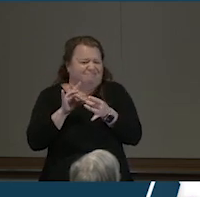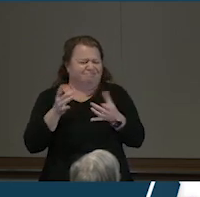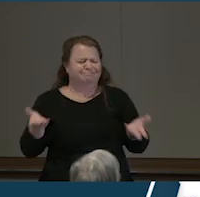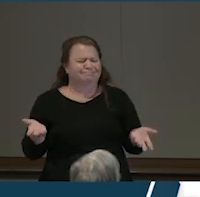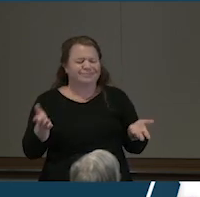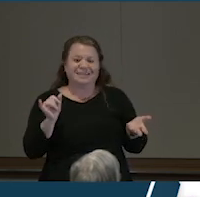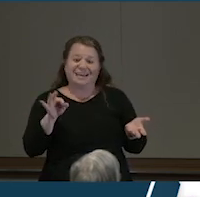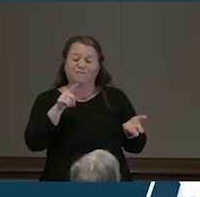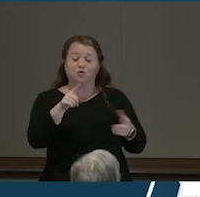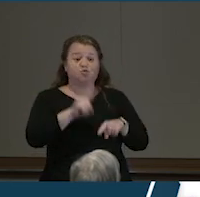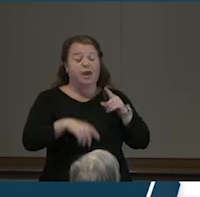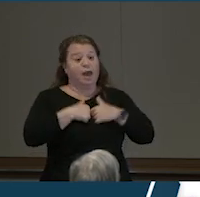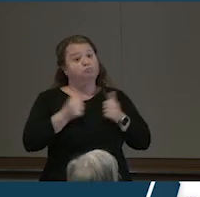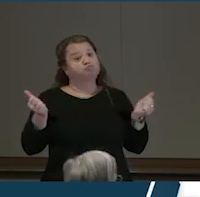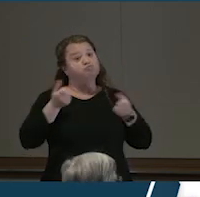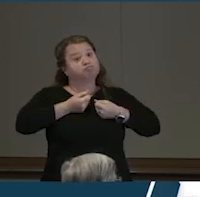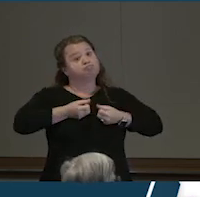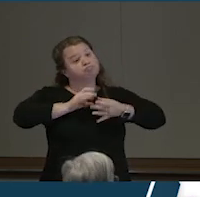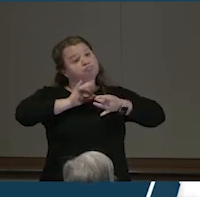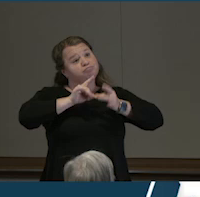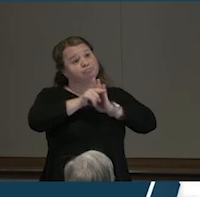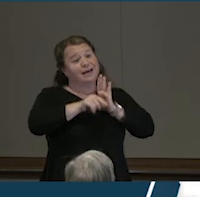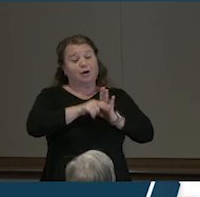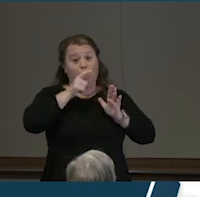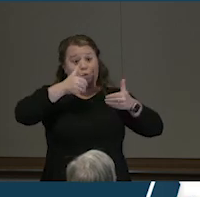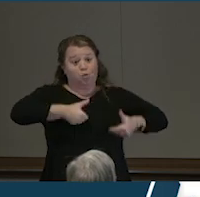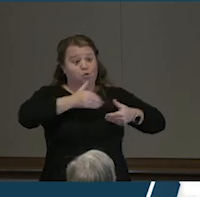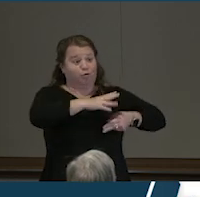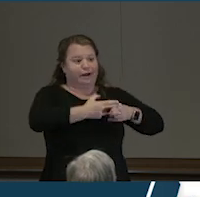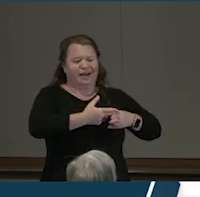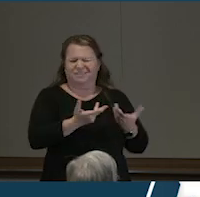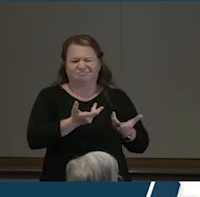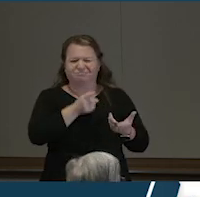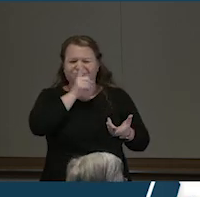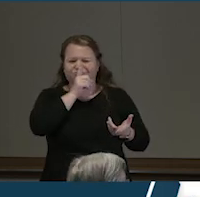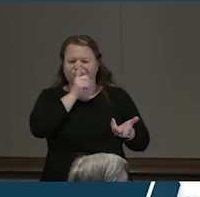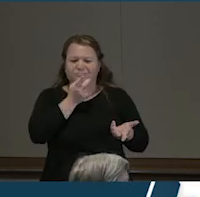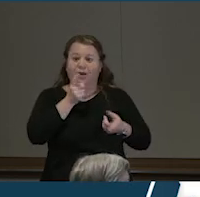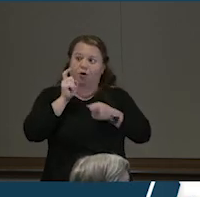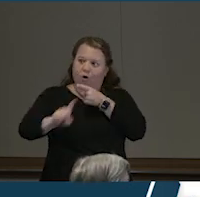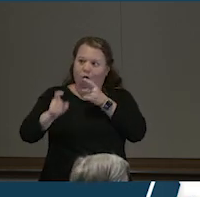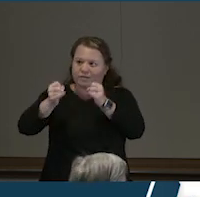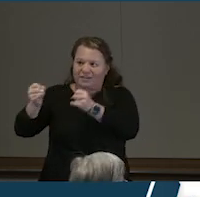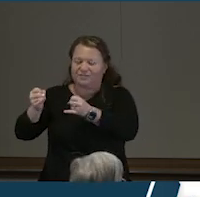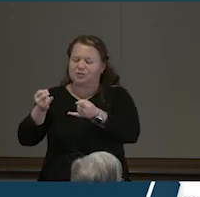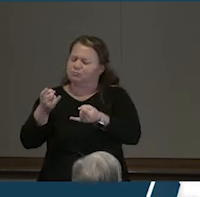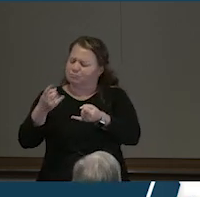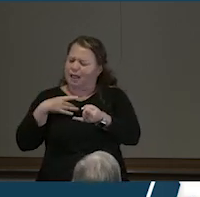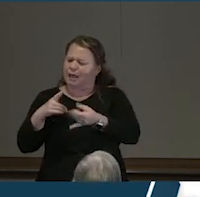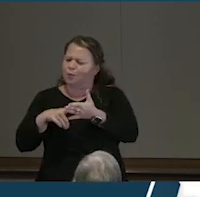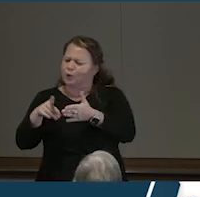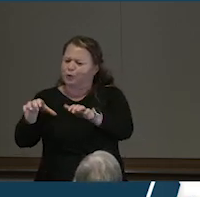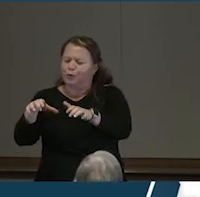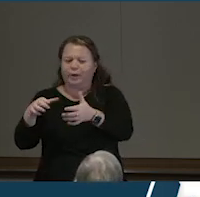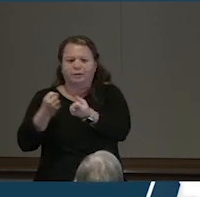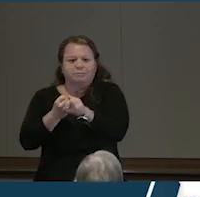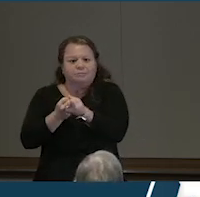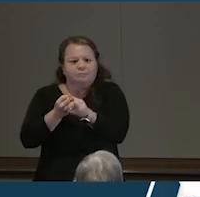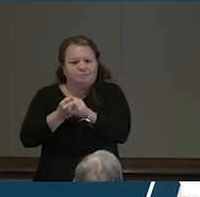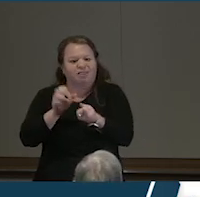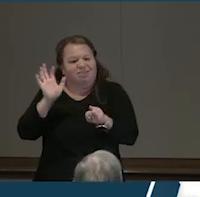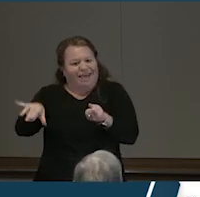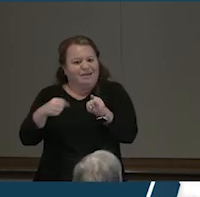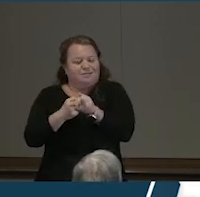be out there with yourself, you should probably just say nothing, or call the individual and say, you know, I don't like what you're doing. That's